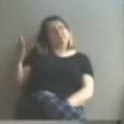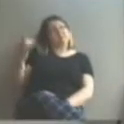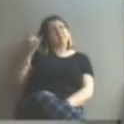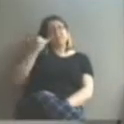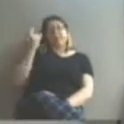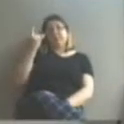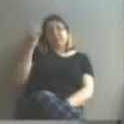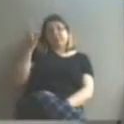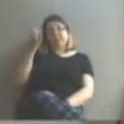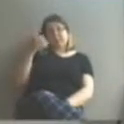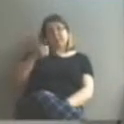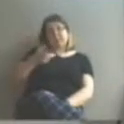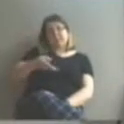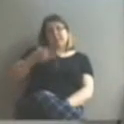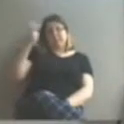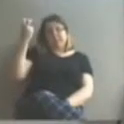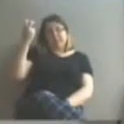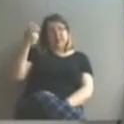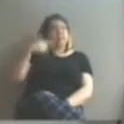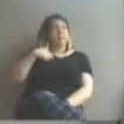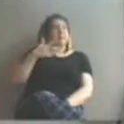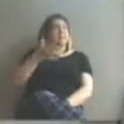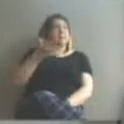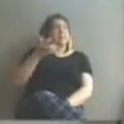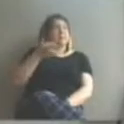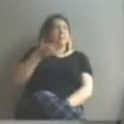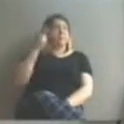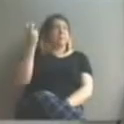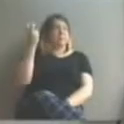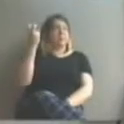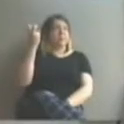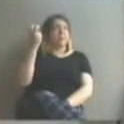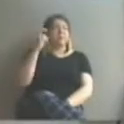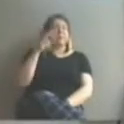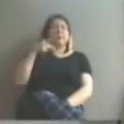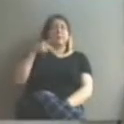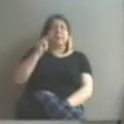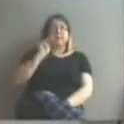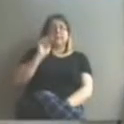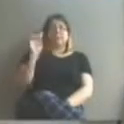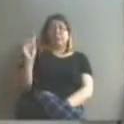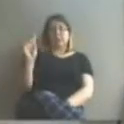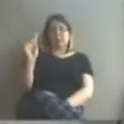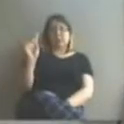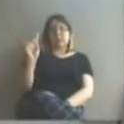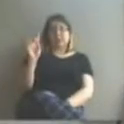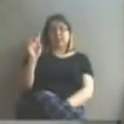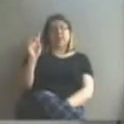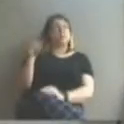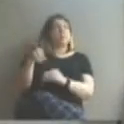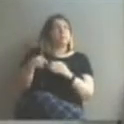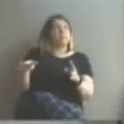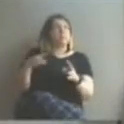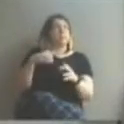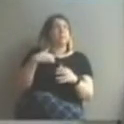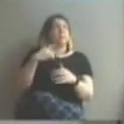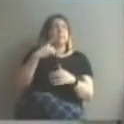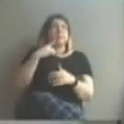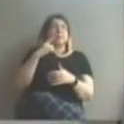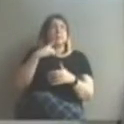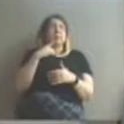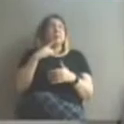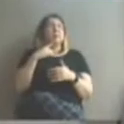somebody wants to pull out, like I want to pull out, for example, the PM1 property management org chart, and I would say in